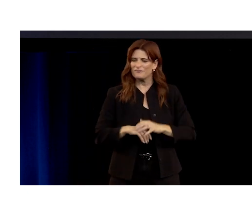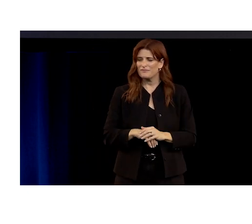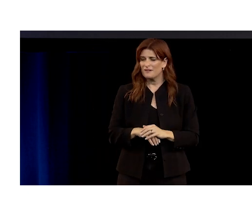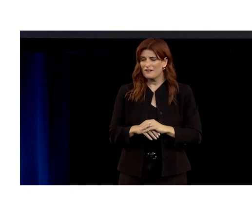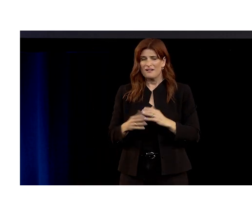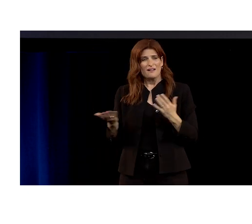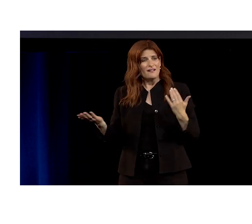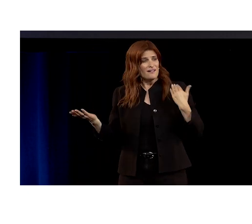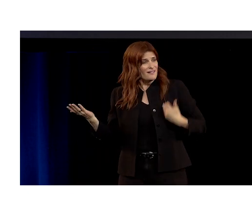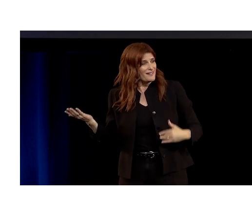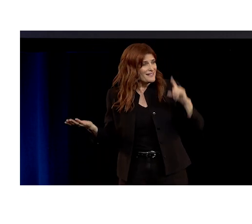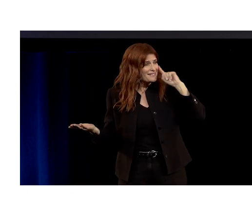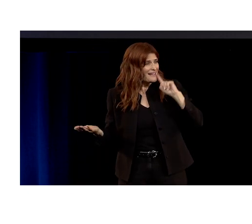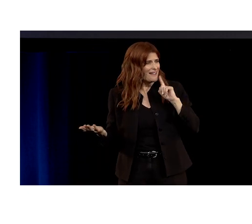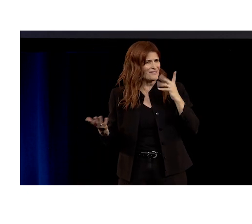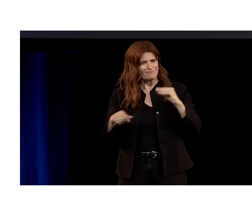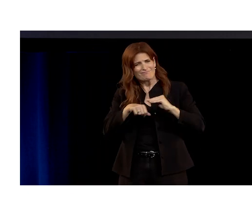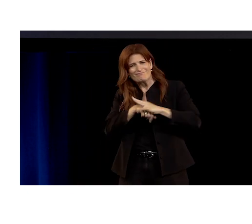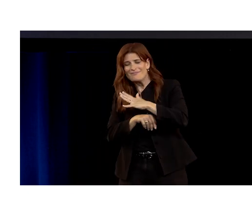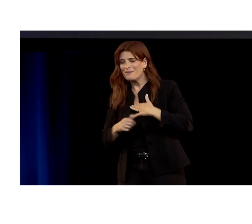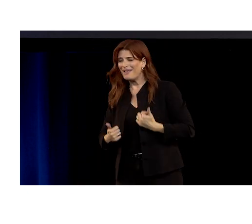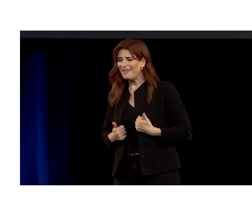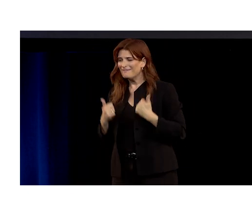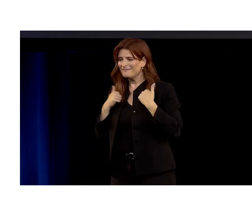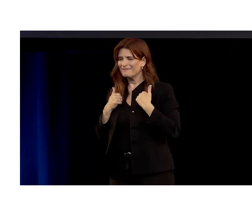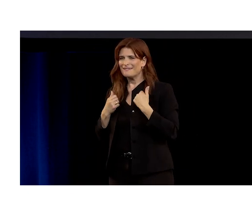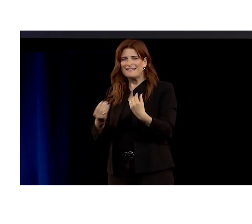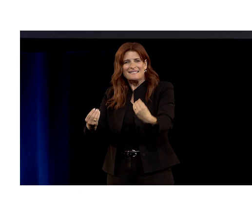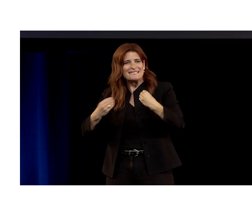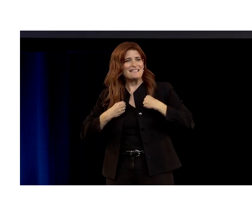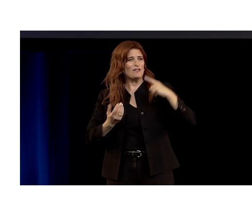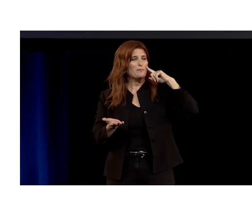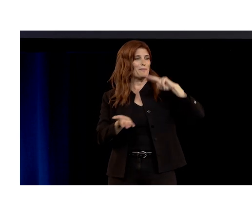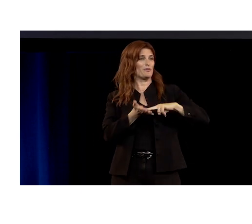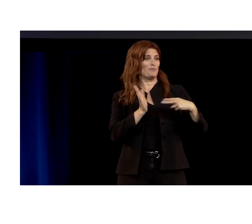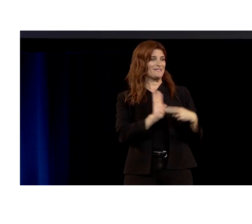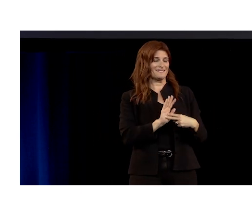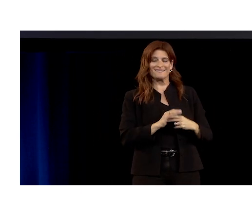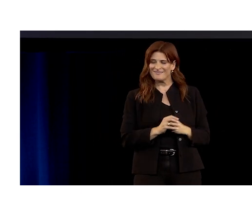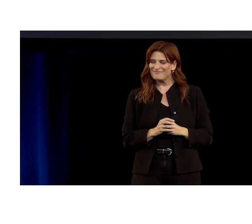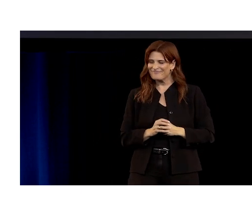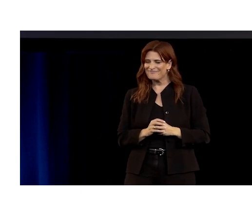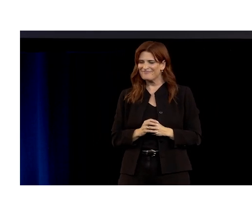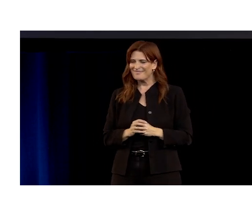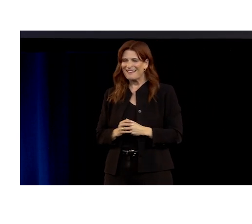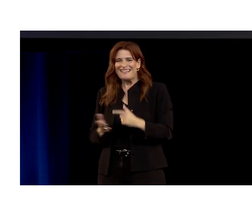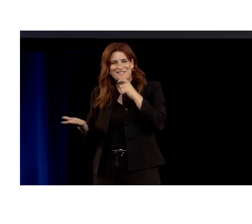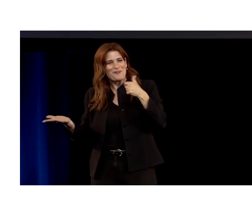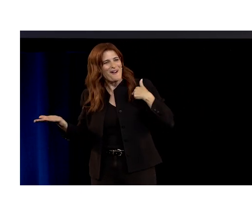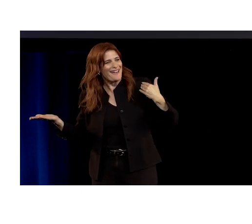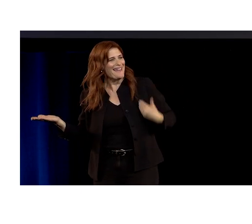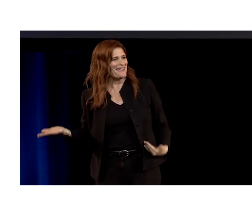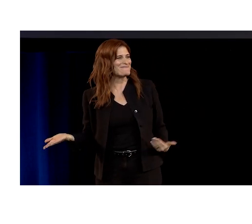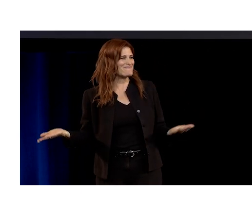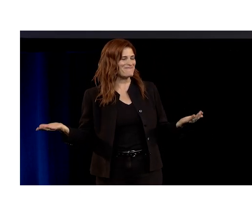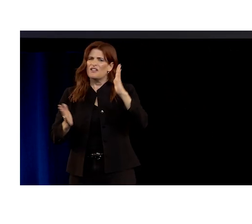an accessible language and community? Are you framing deafness as something to be fixed or something to be